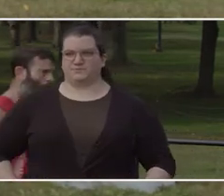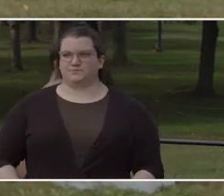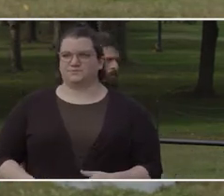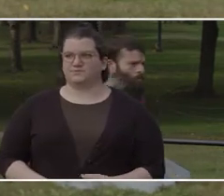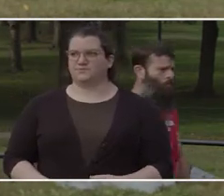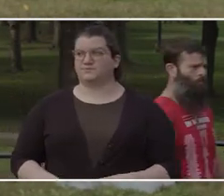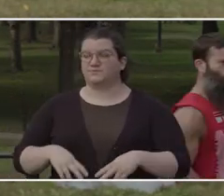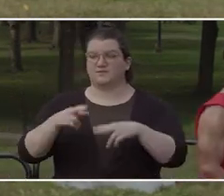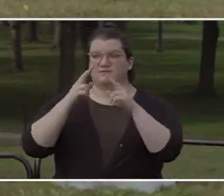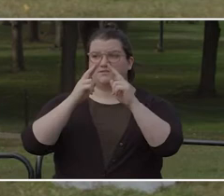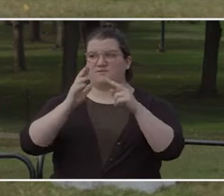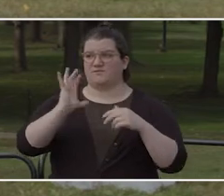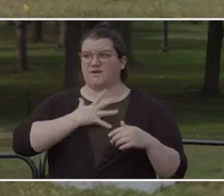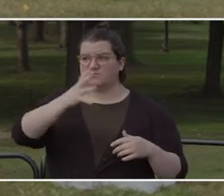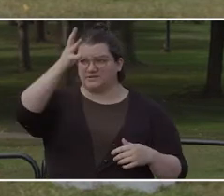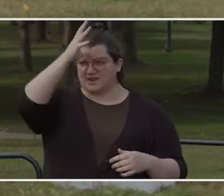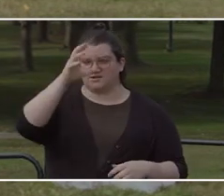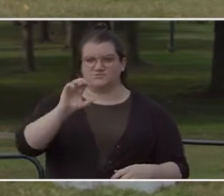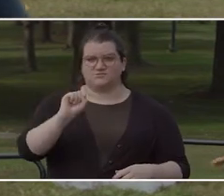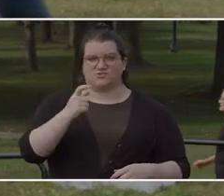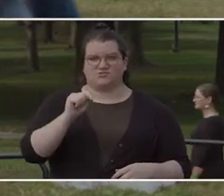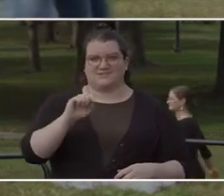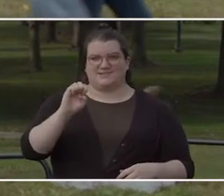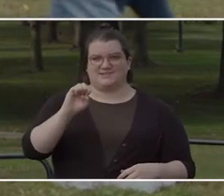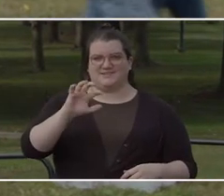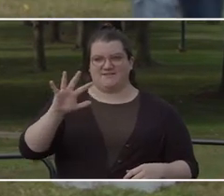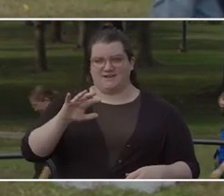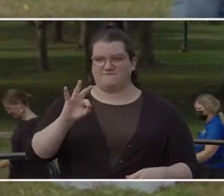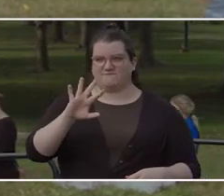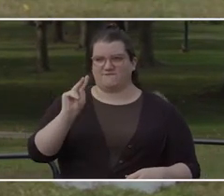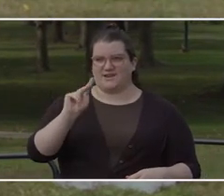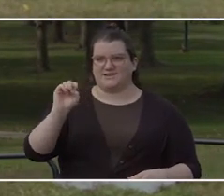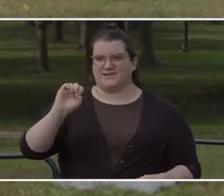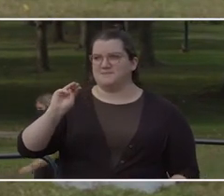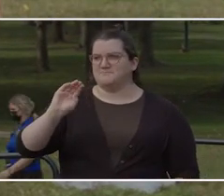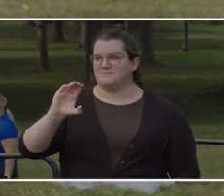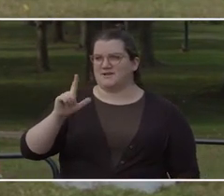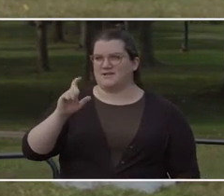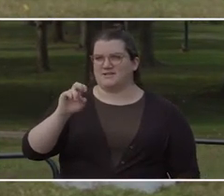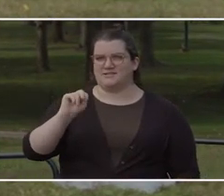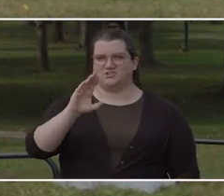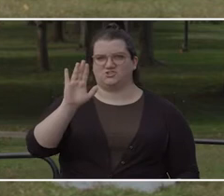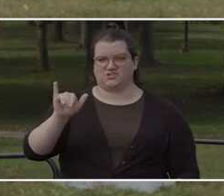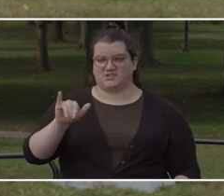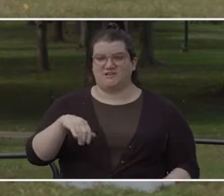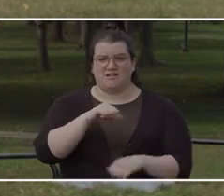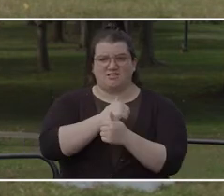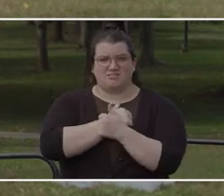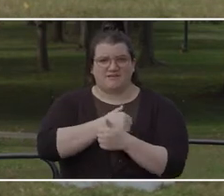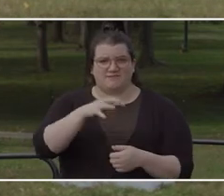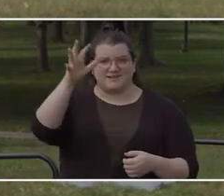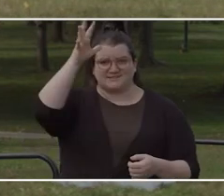In honor of our dad, Sergeant E5 Frank E. McGlinchey, loving dad, husband, brother,